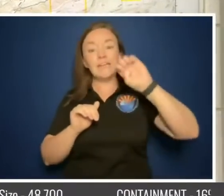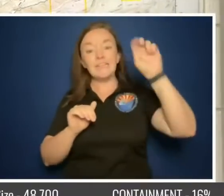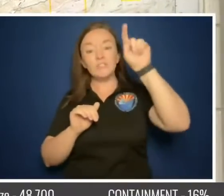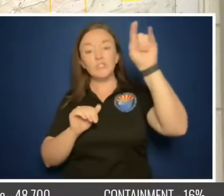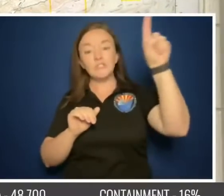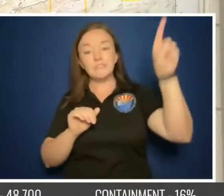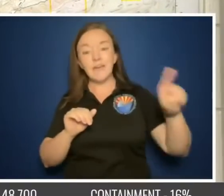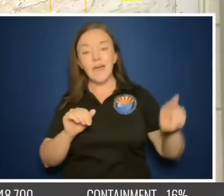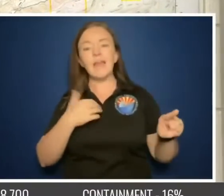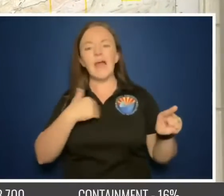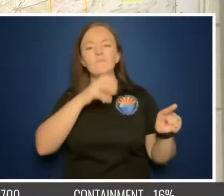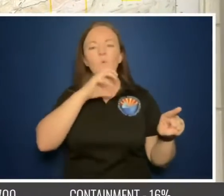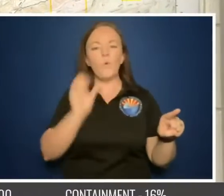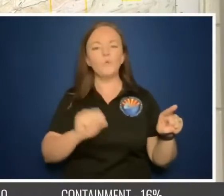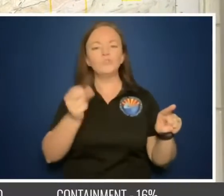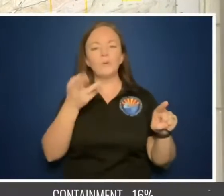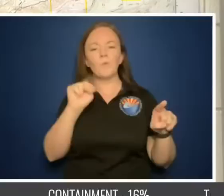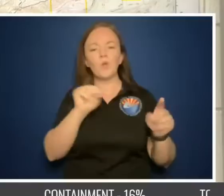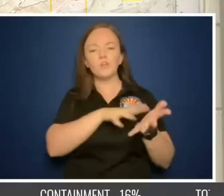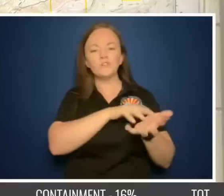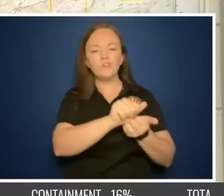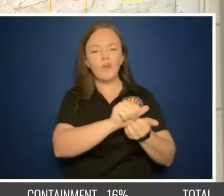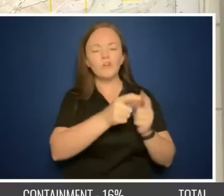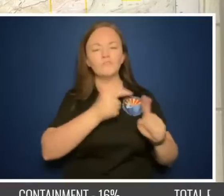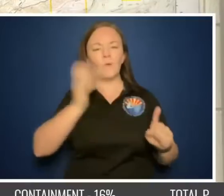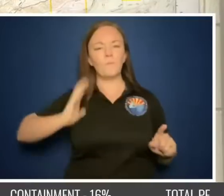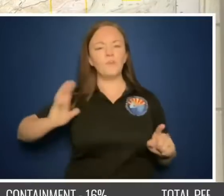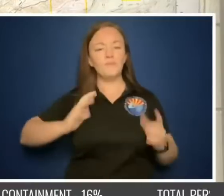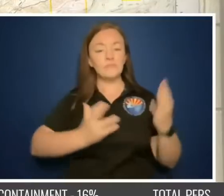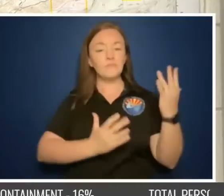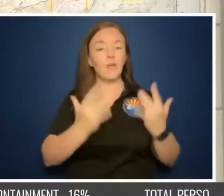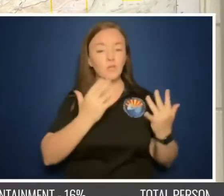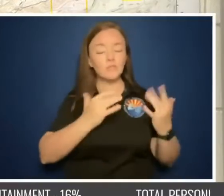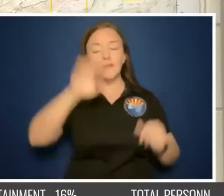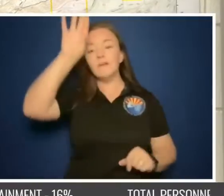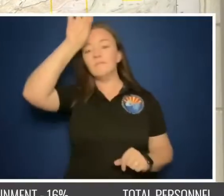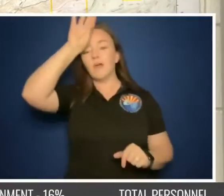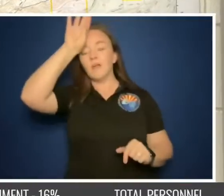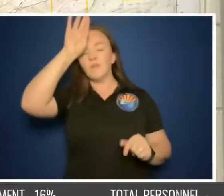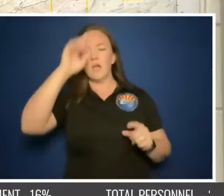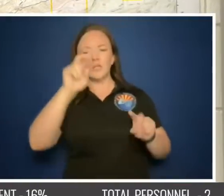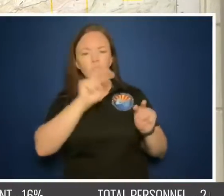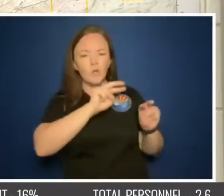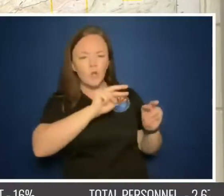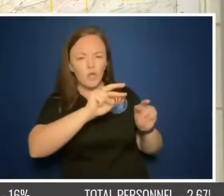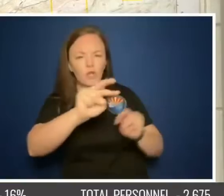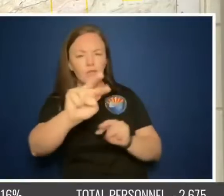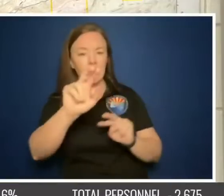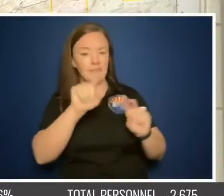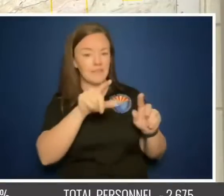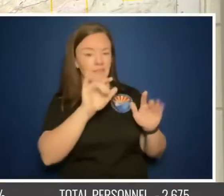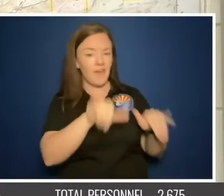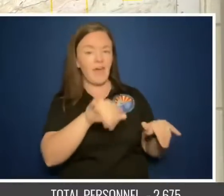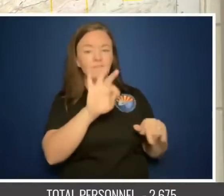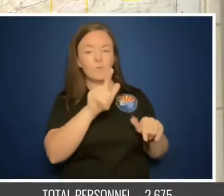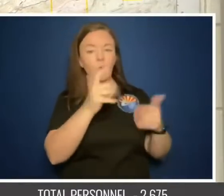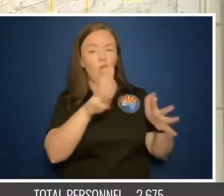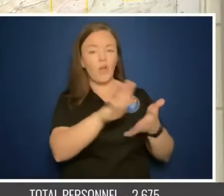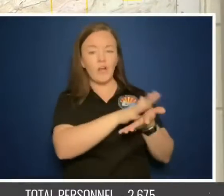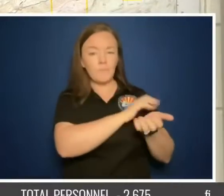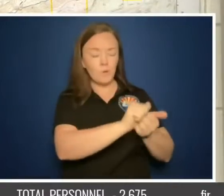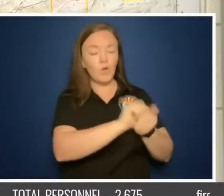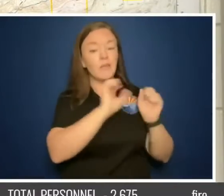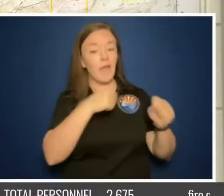burn scars from past fires. So the firefighters are looking at taking advantage of those opportunities, which will play into how well we can